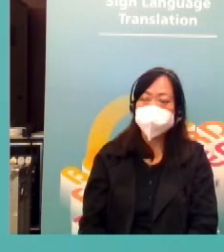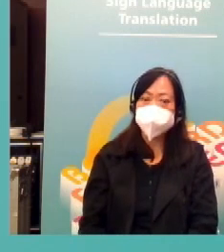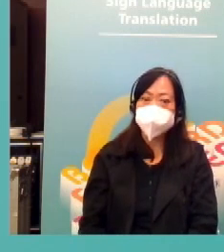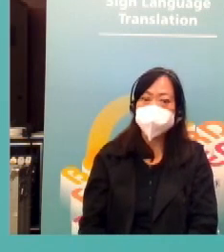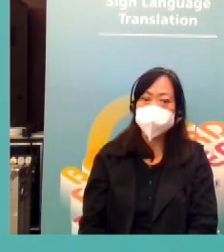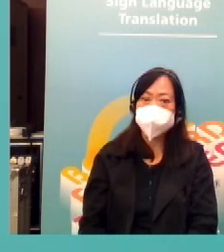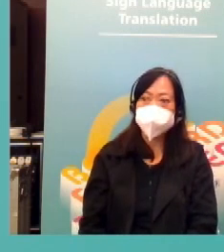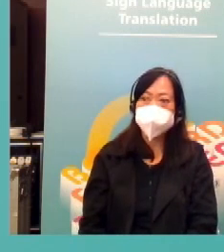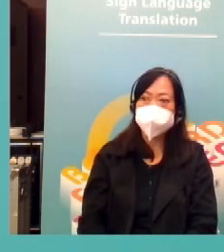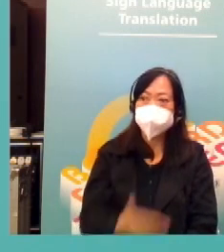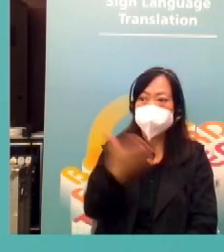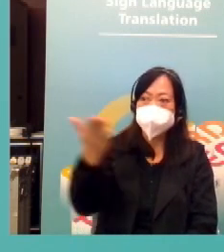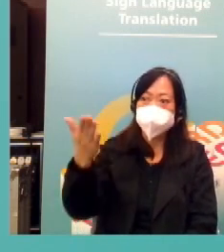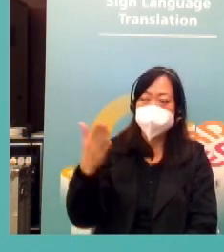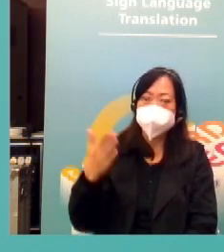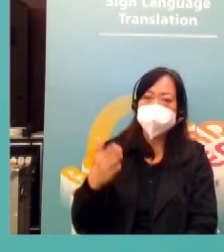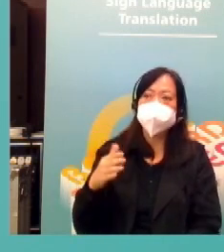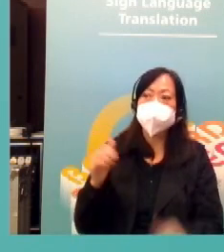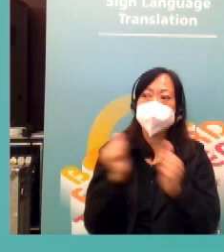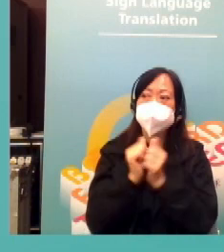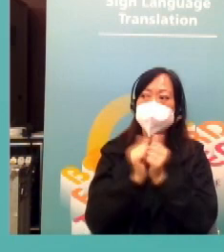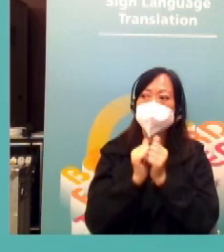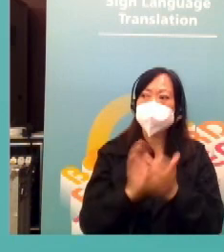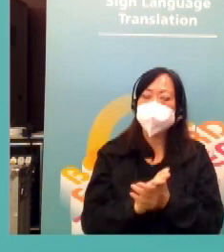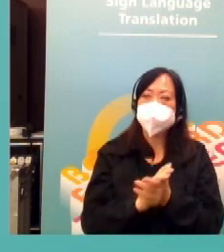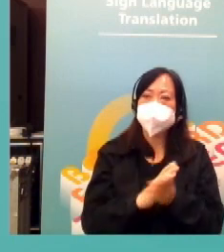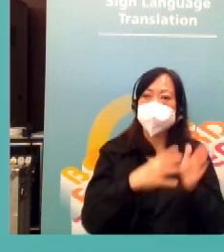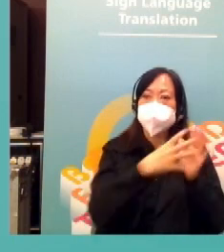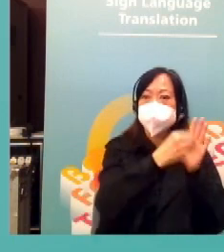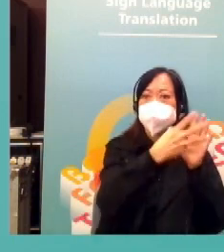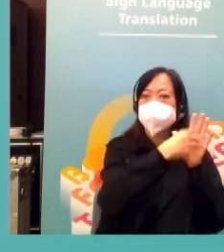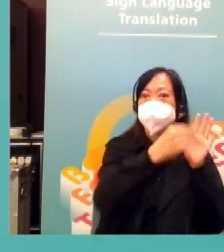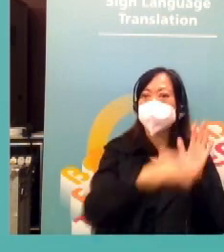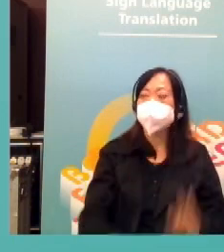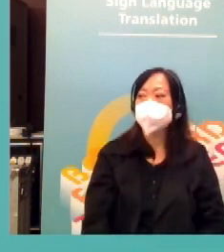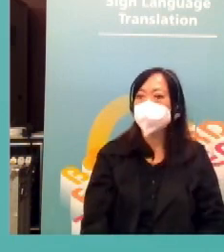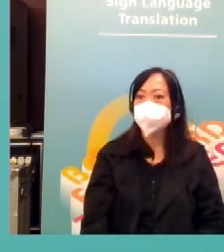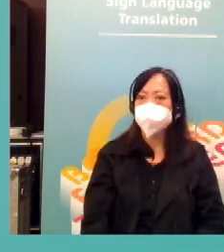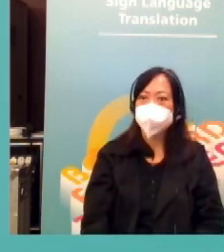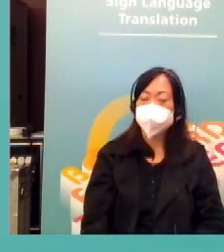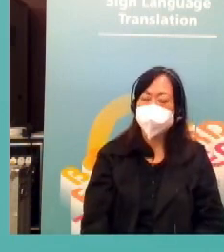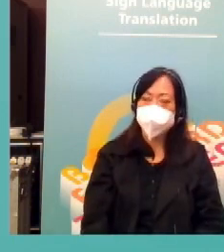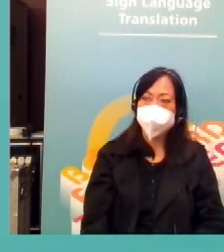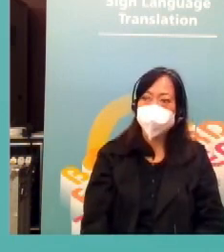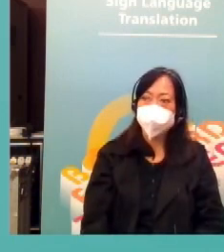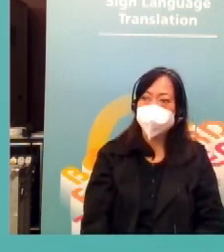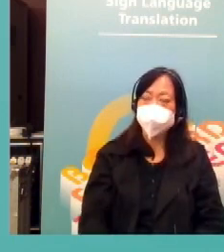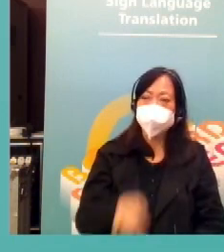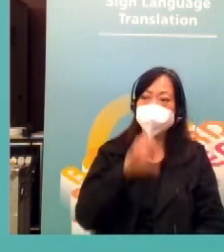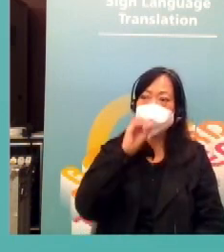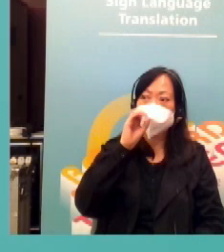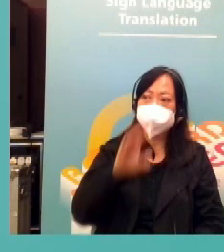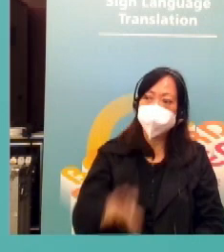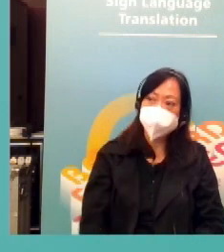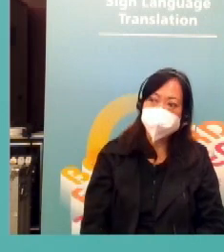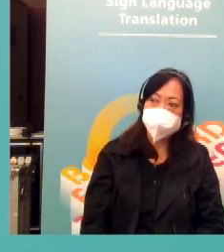QR online. You see the QR code, please scan that. But I would like to go back to Chan Yao and also to wrap up the whole